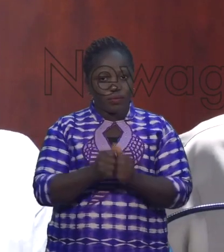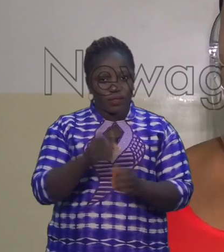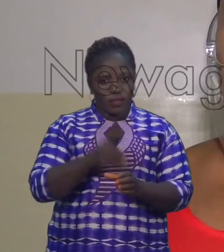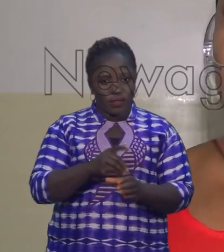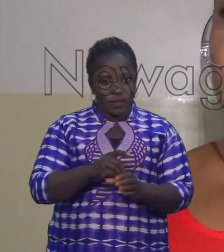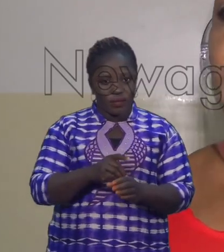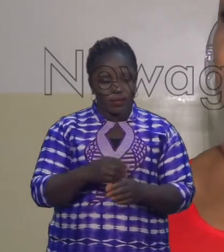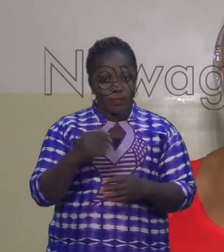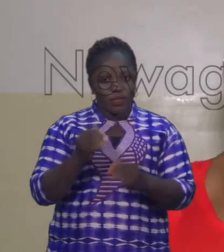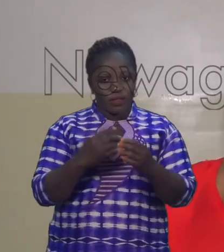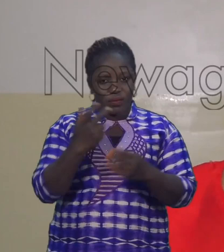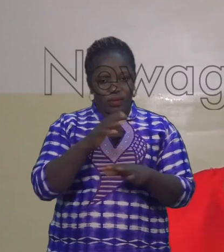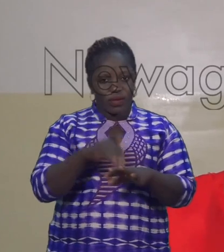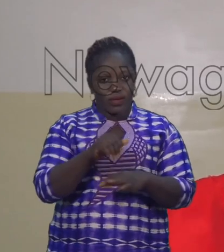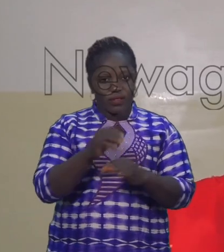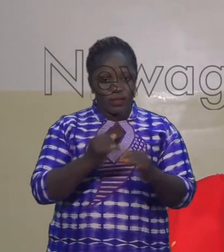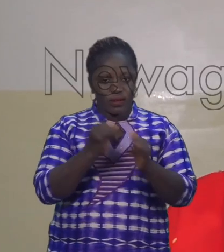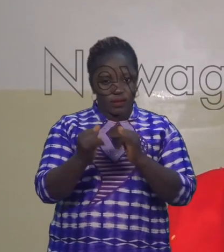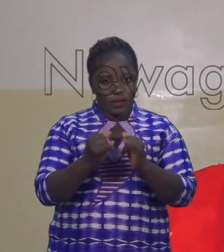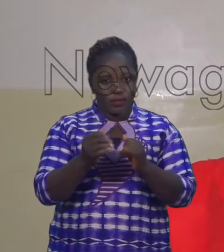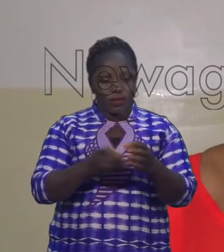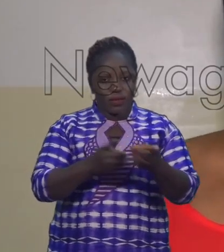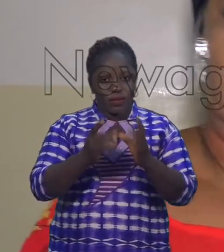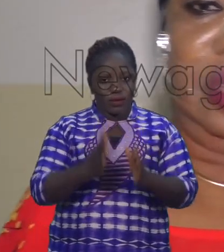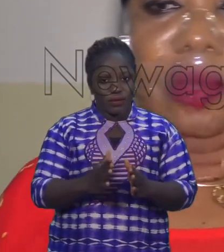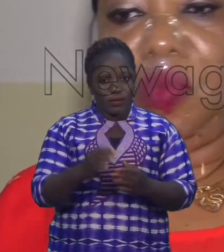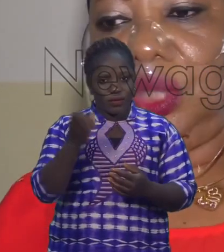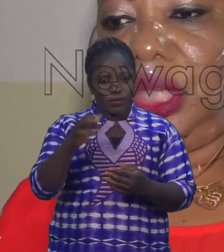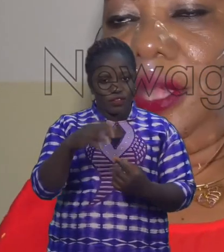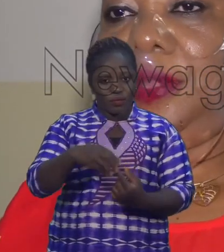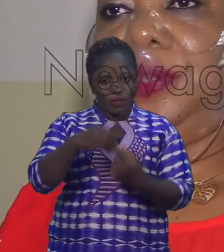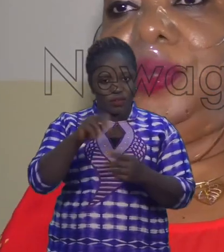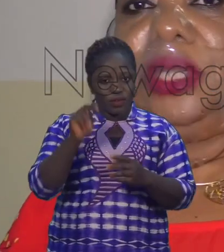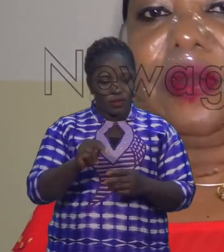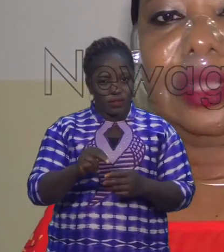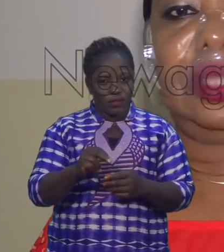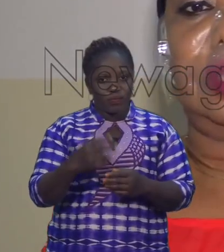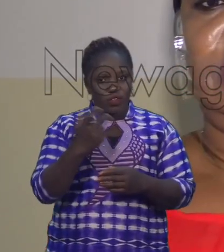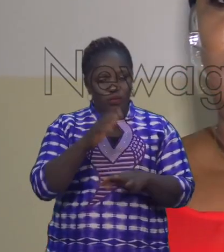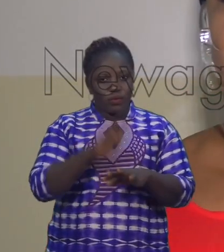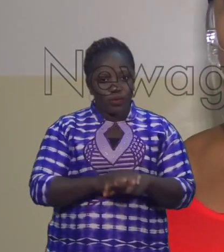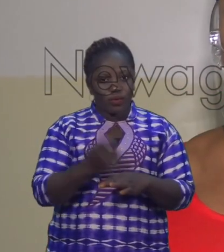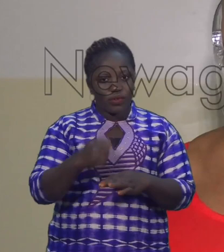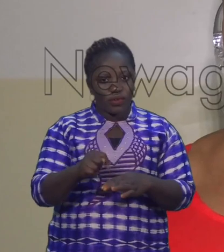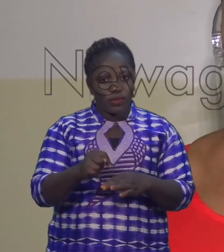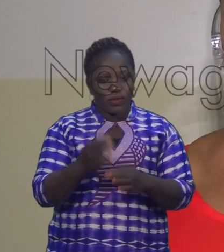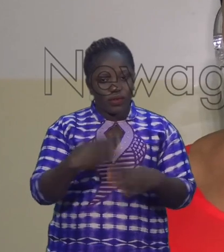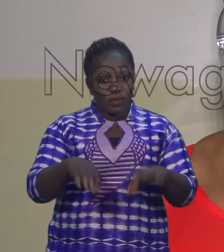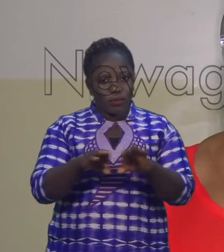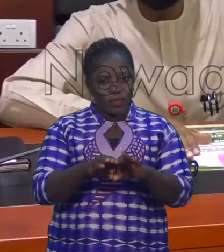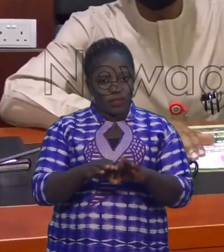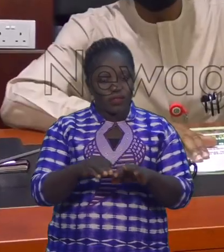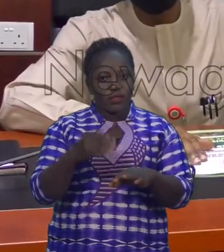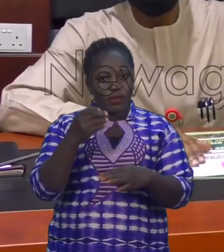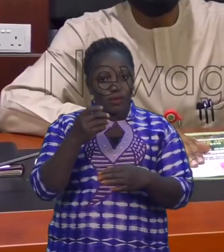disabilities. Speaking in an interview, the Director Special Needs, Mrs. Nkechi Onwukwe, spoke further on the